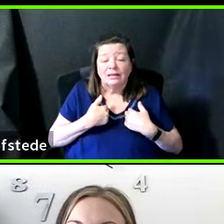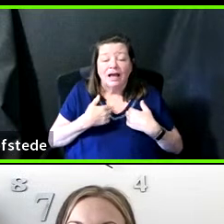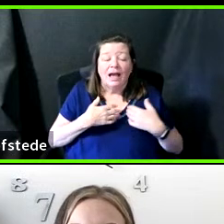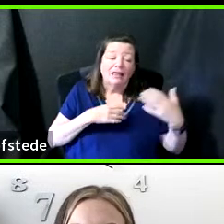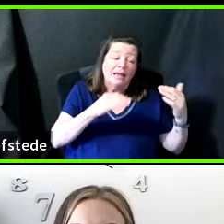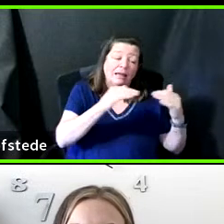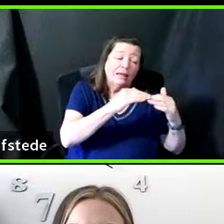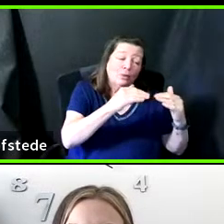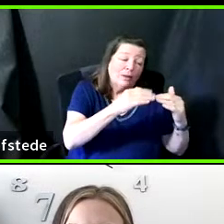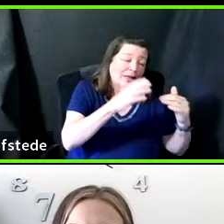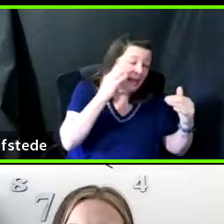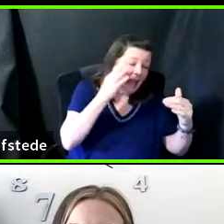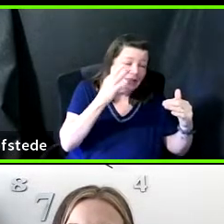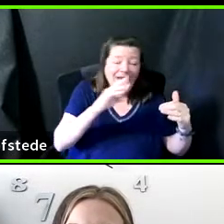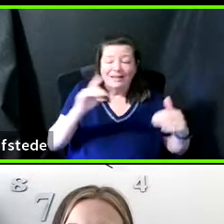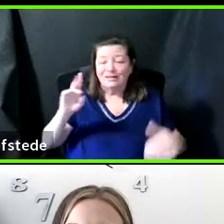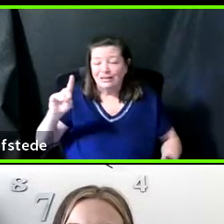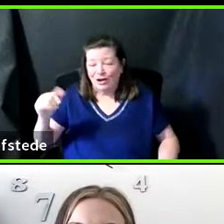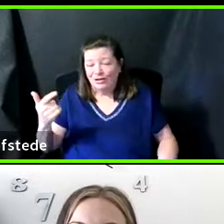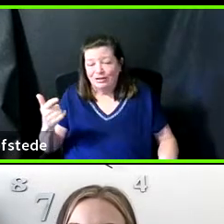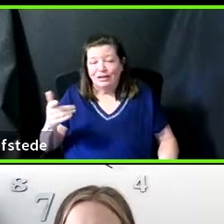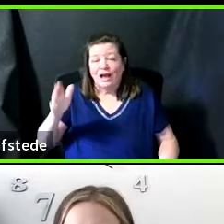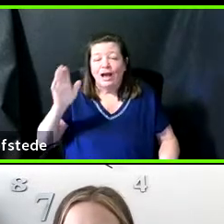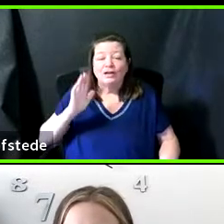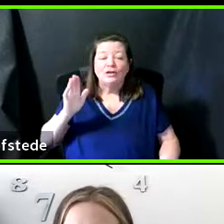and dogs, and I used to love